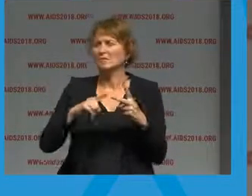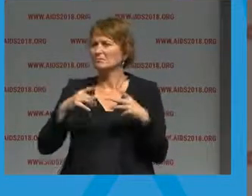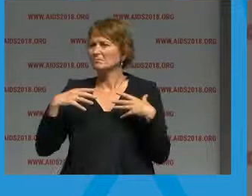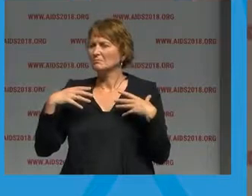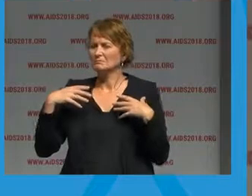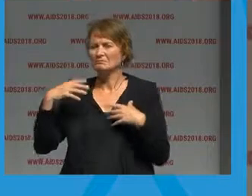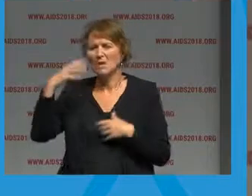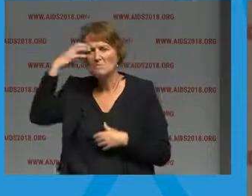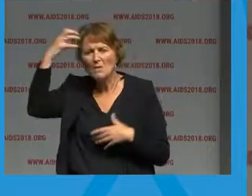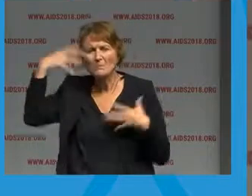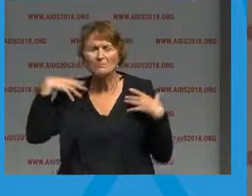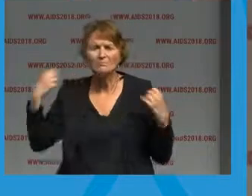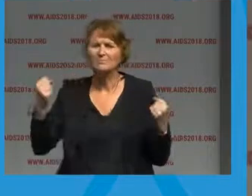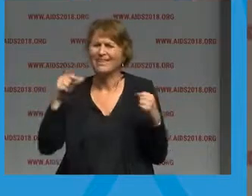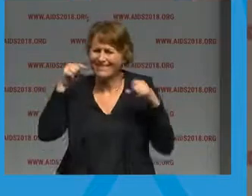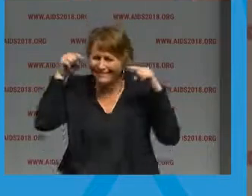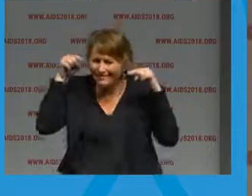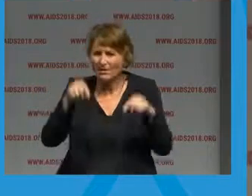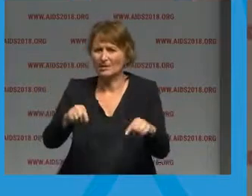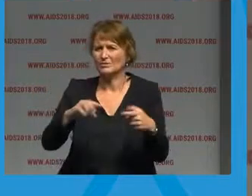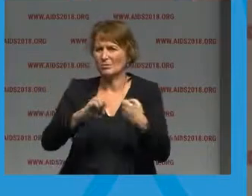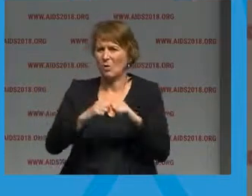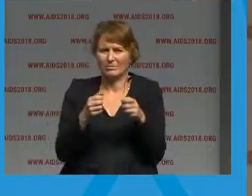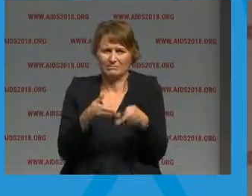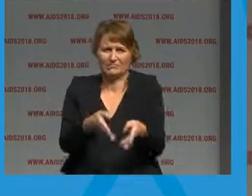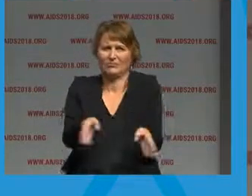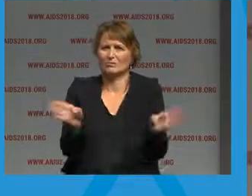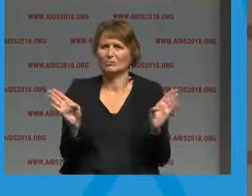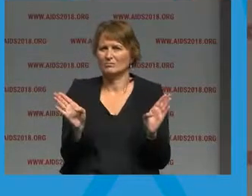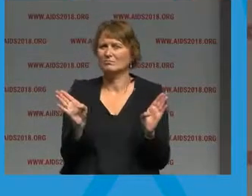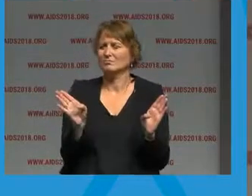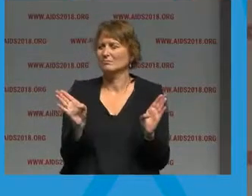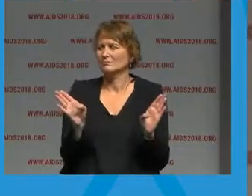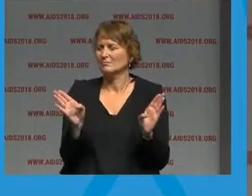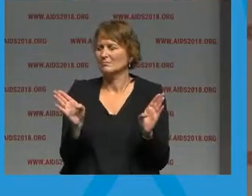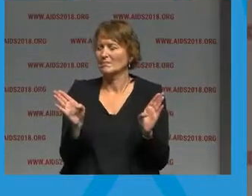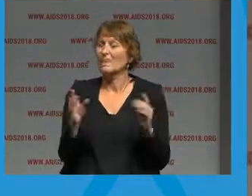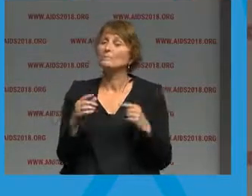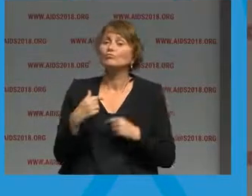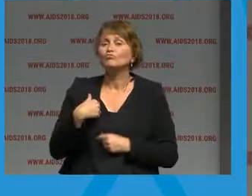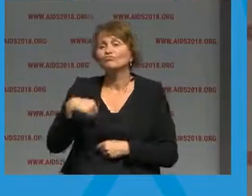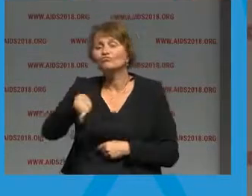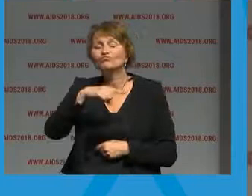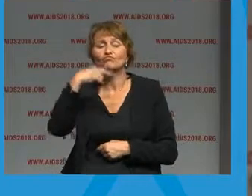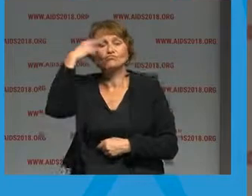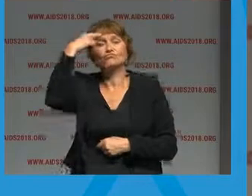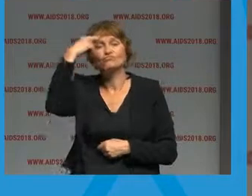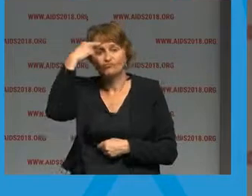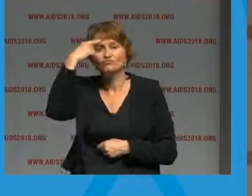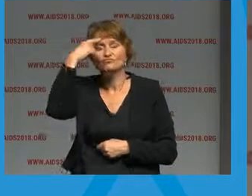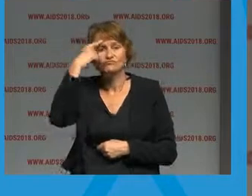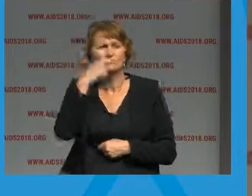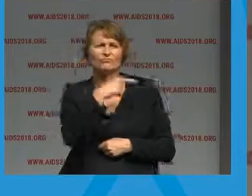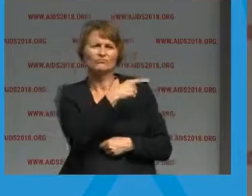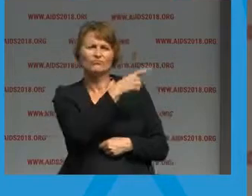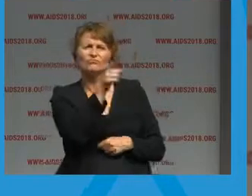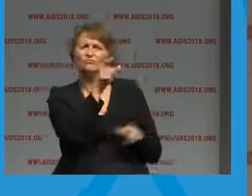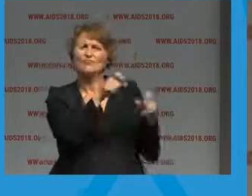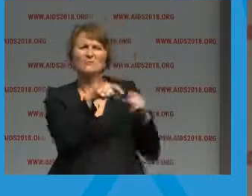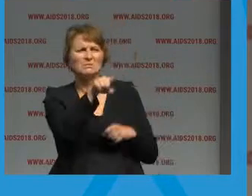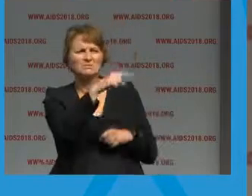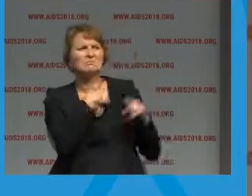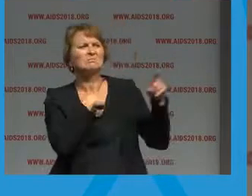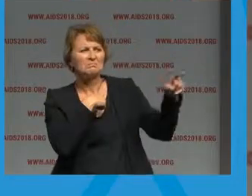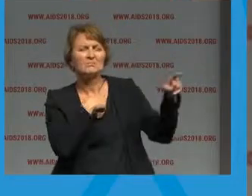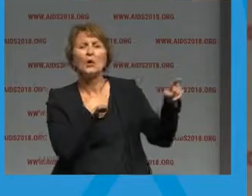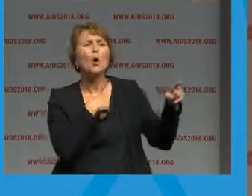to understand as a general problem, which is, again, we think that other people need